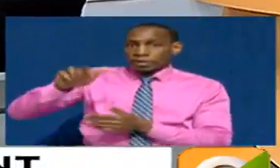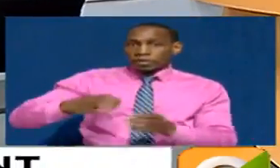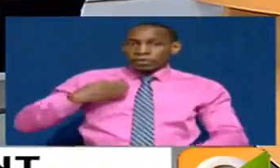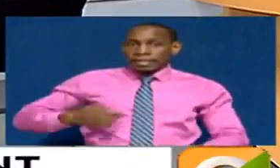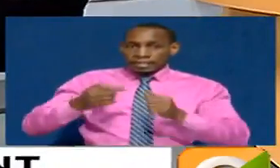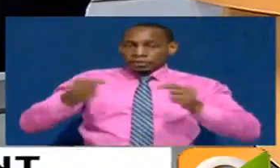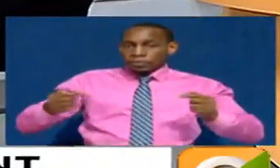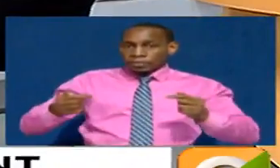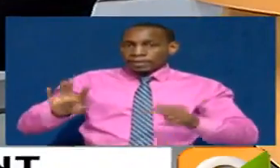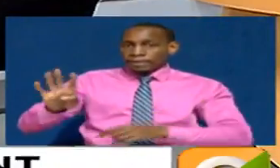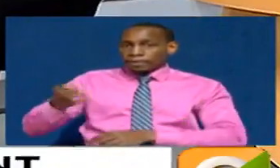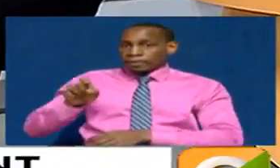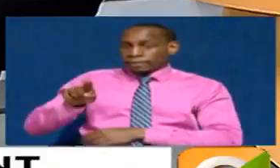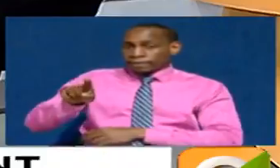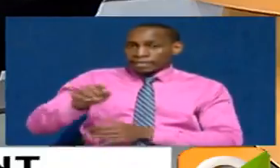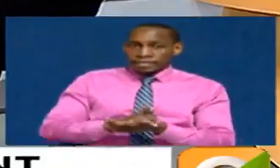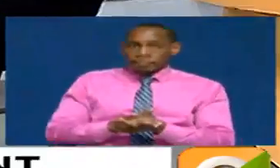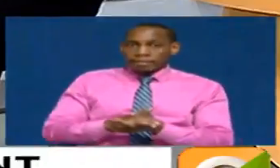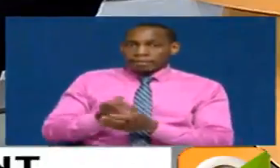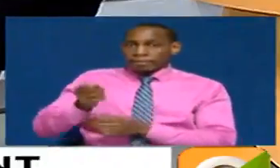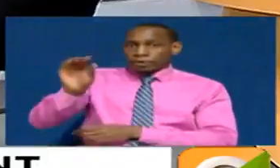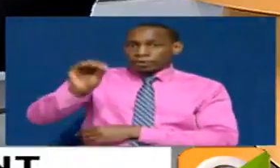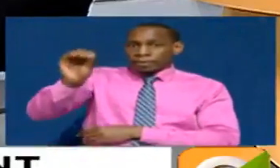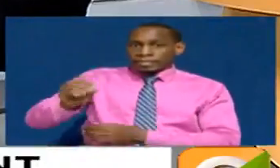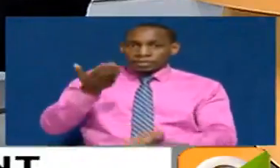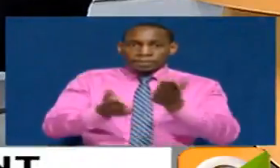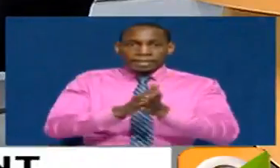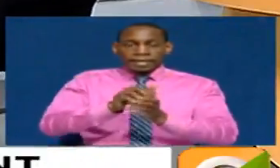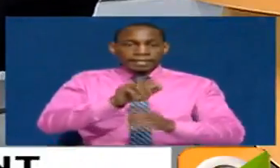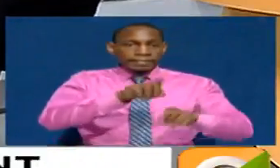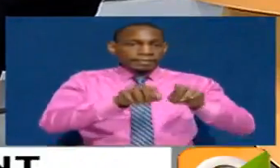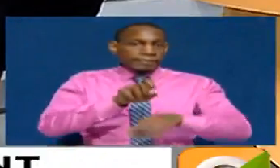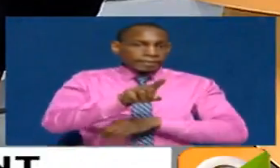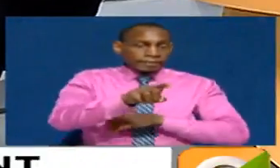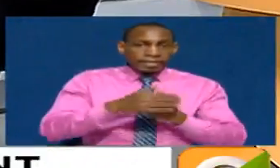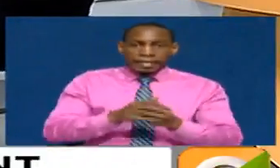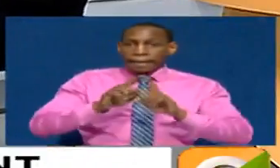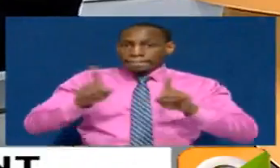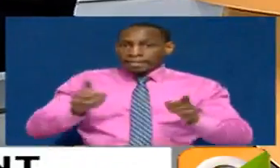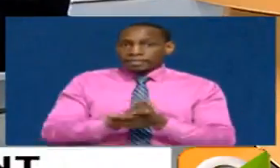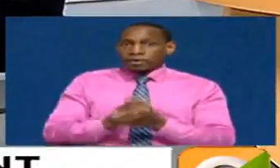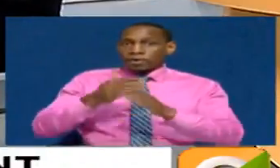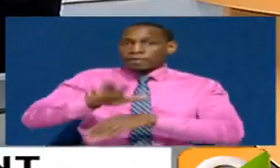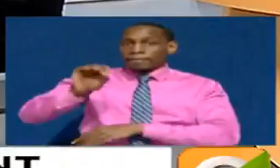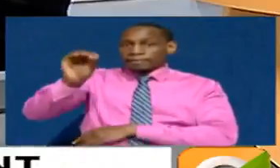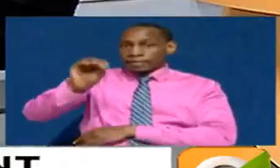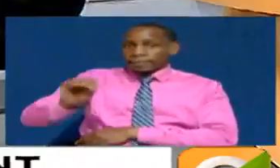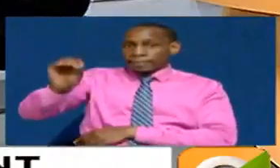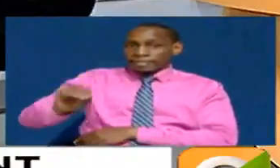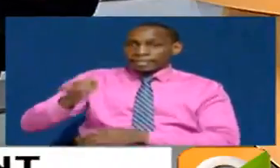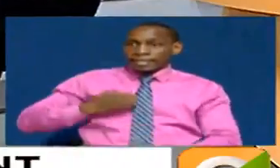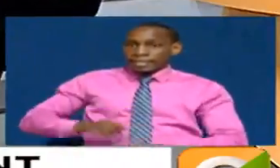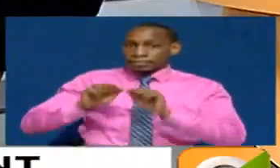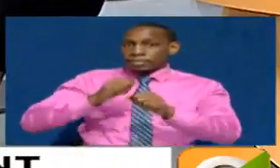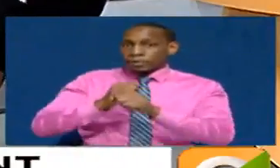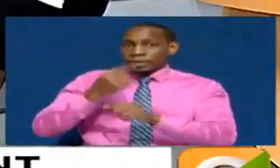efficacy against the Delta variant by a few percentage points compared to the other variants. But there is still more than 50% efficacy, as you